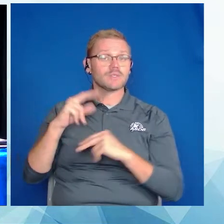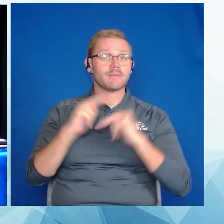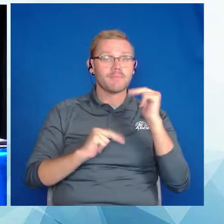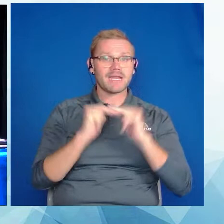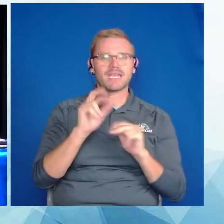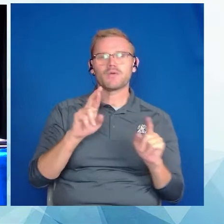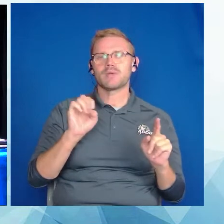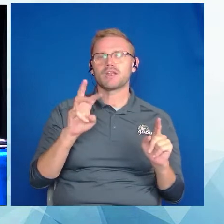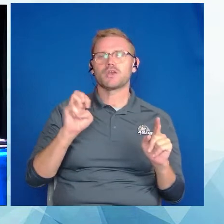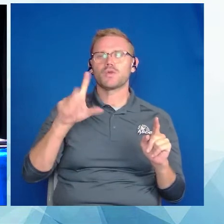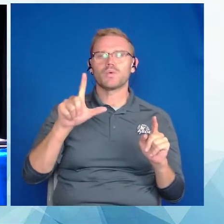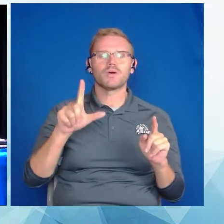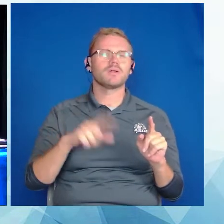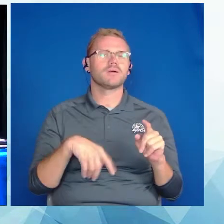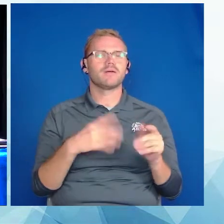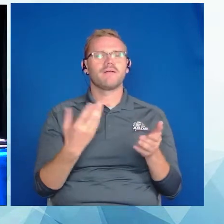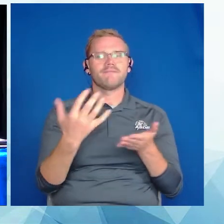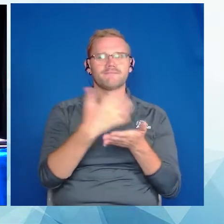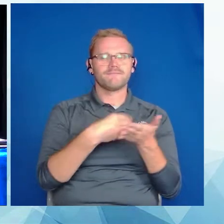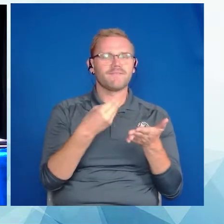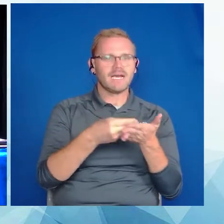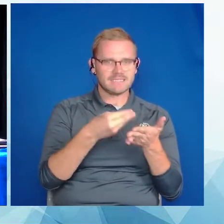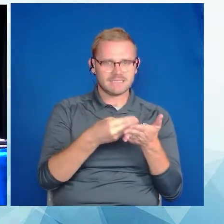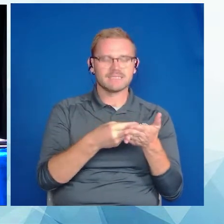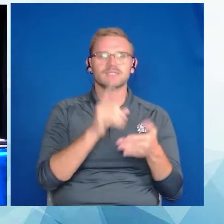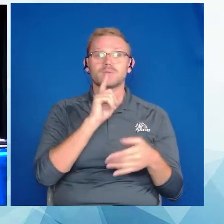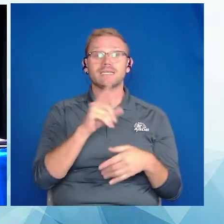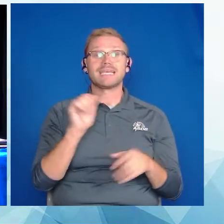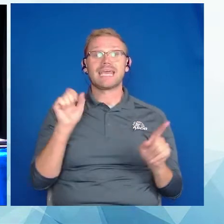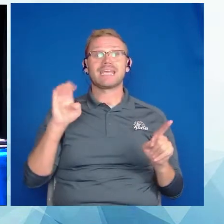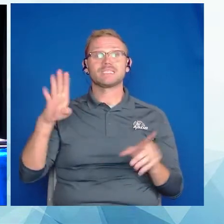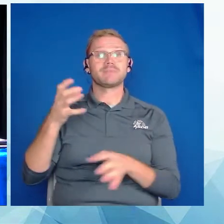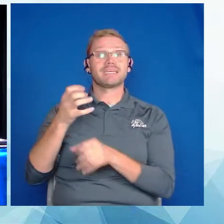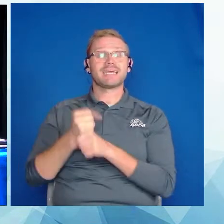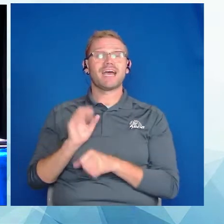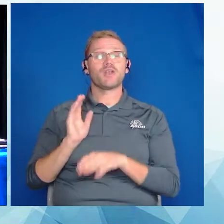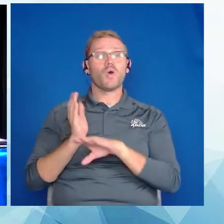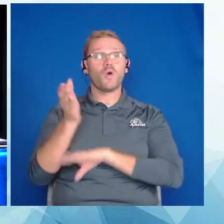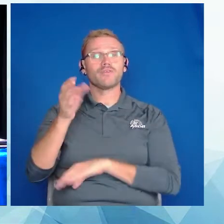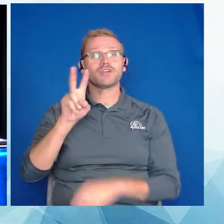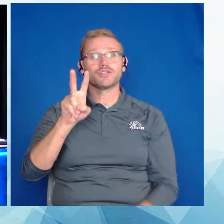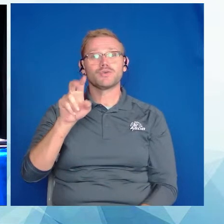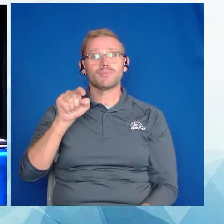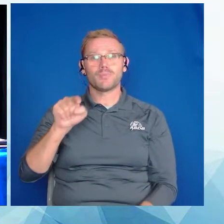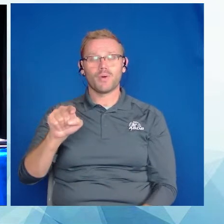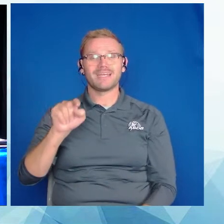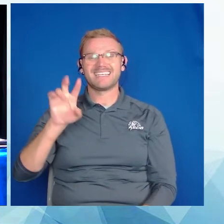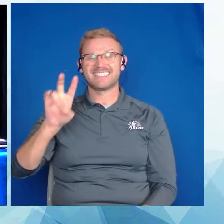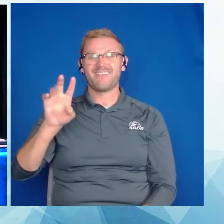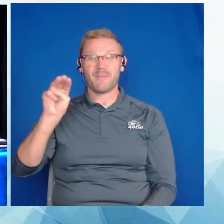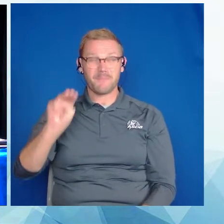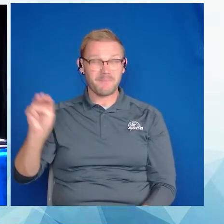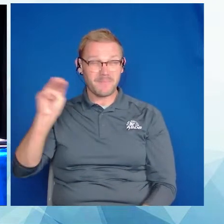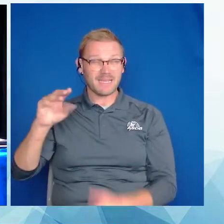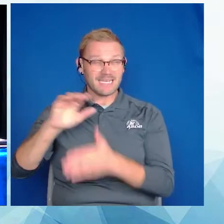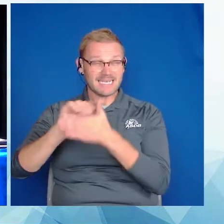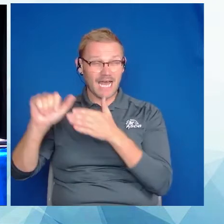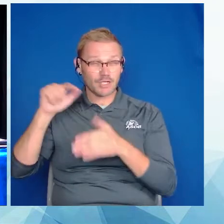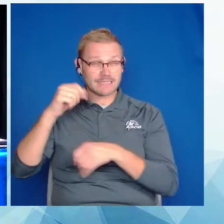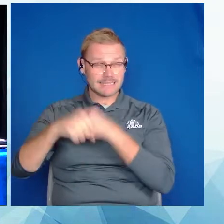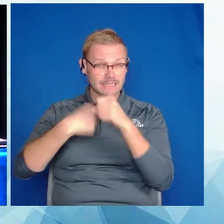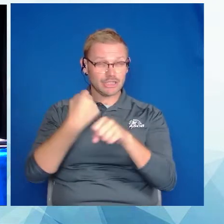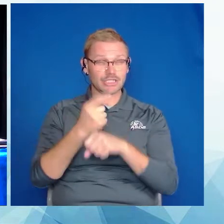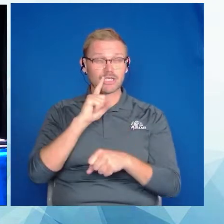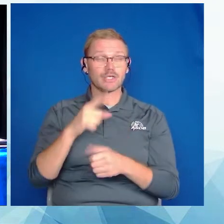renewal funds. This year, ASDB was awarded over $2.7 million this year. These funds